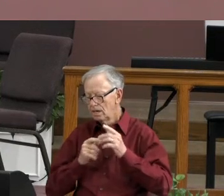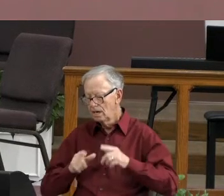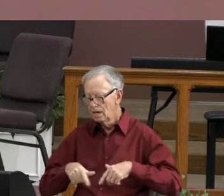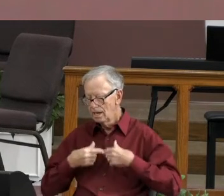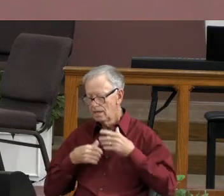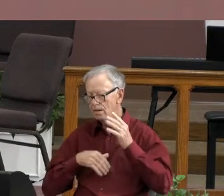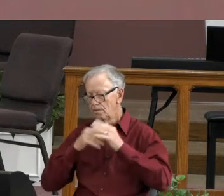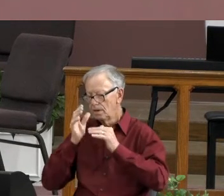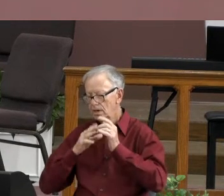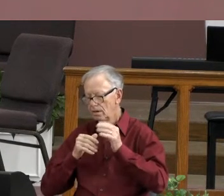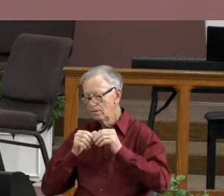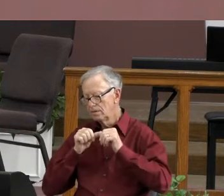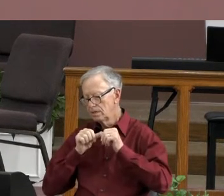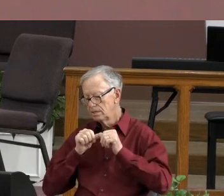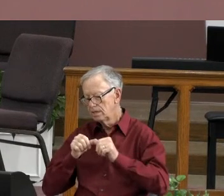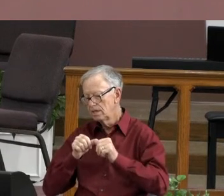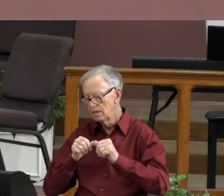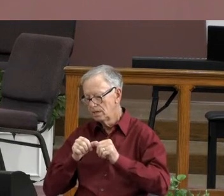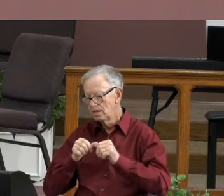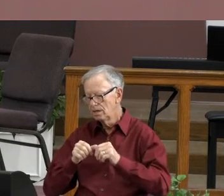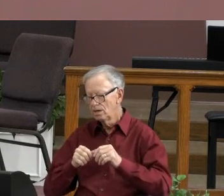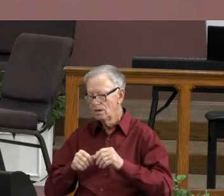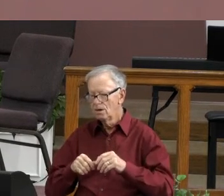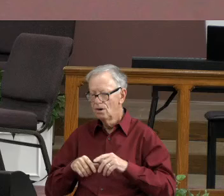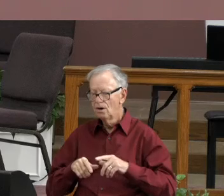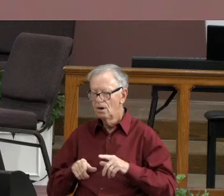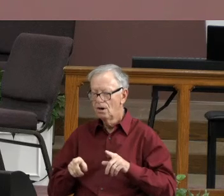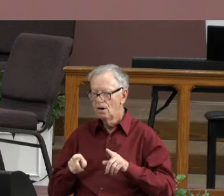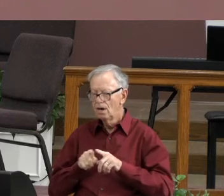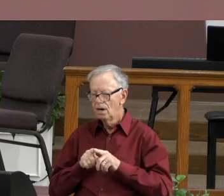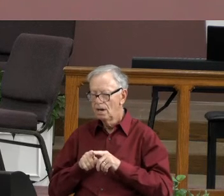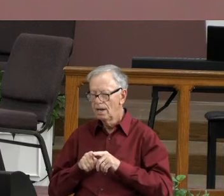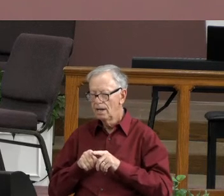whether it will be like the hay and stubble that is burned away in the end.